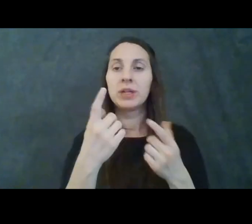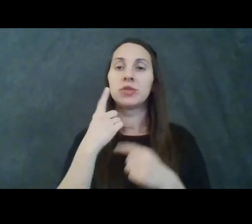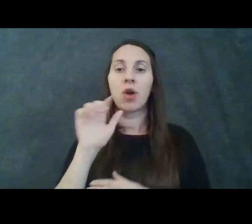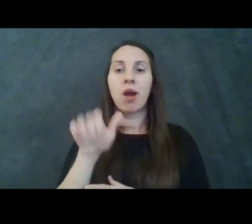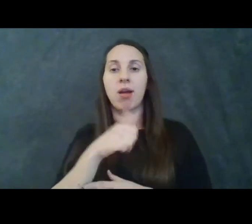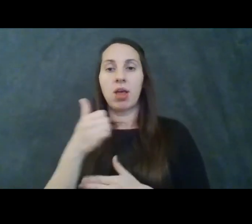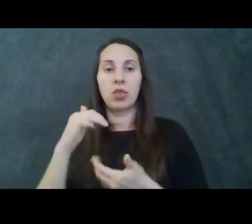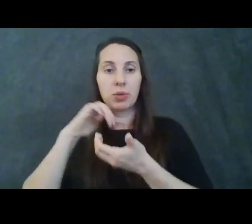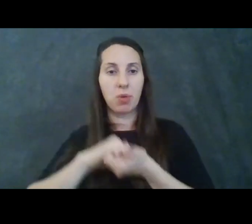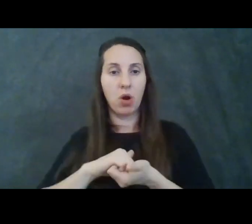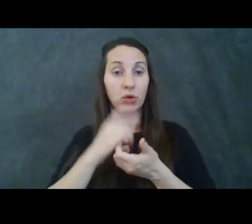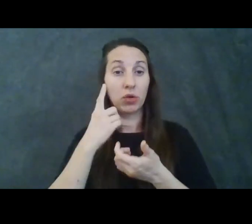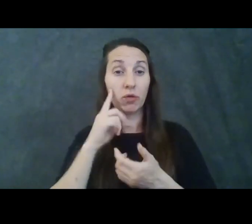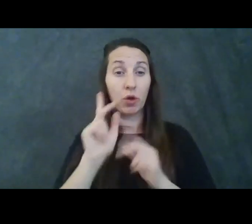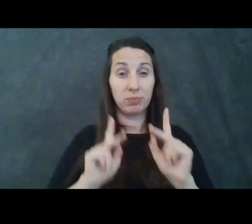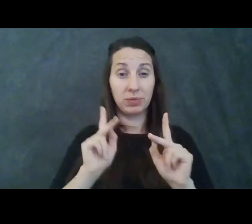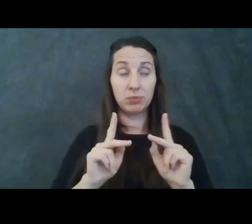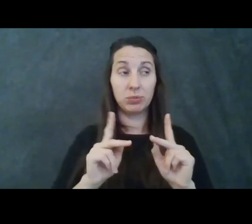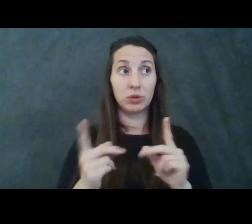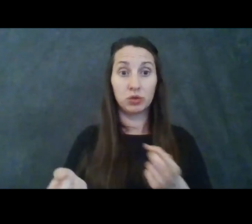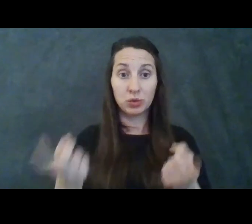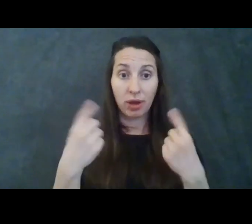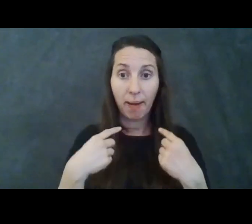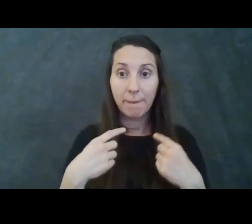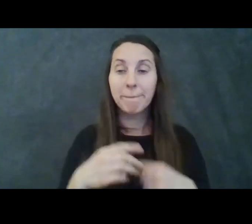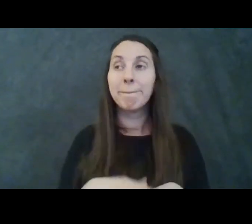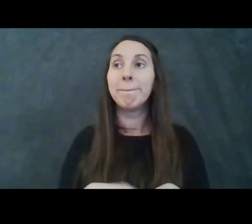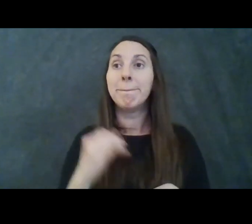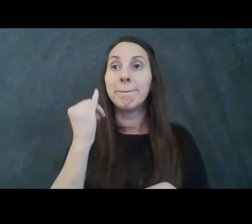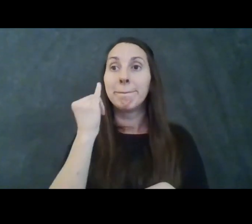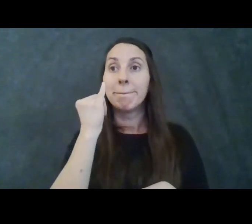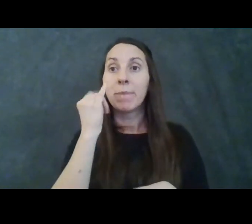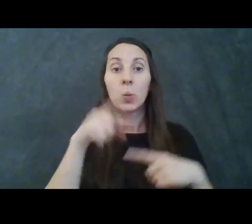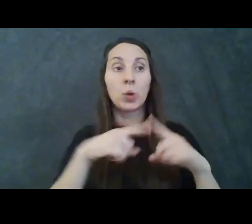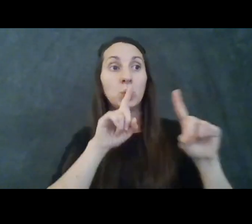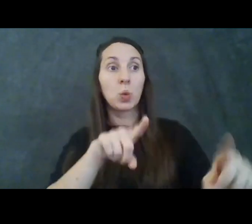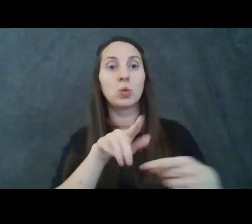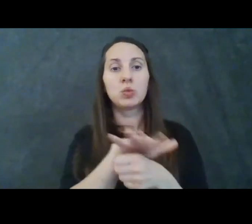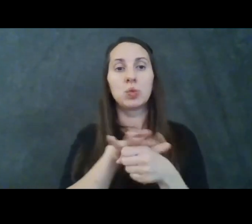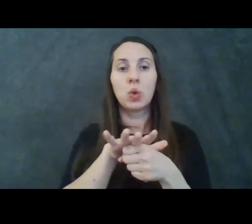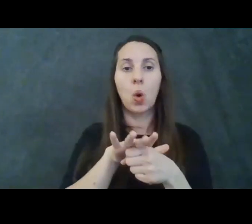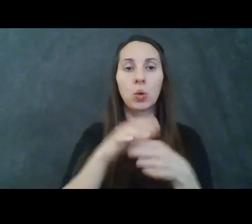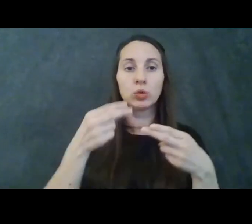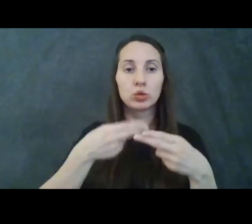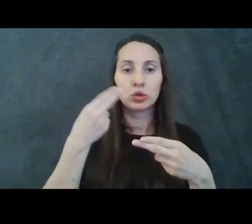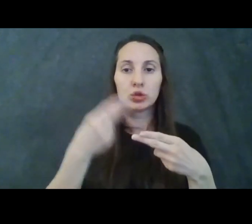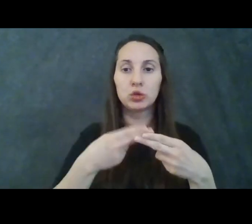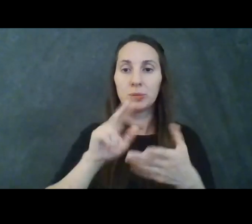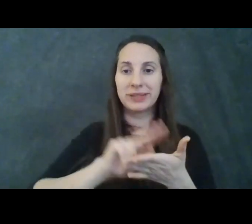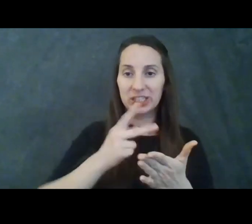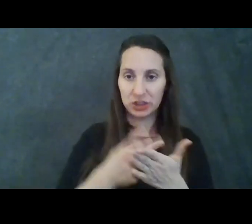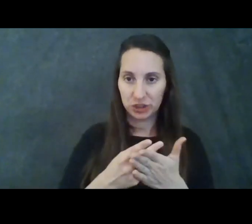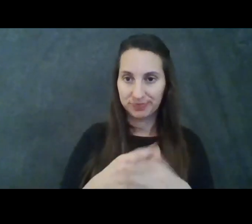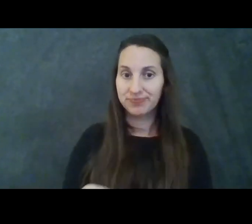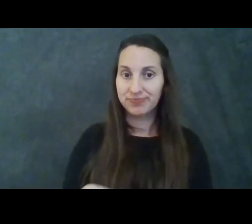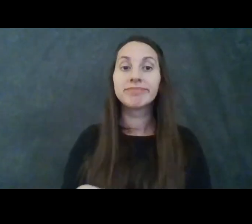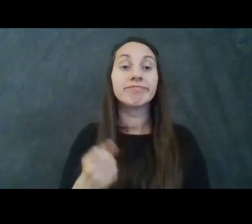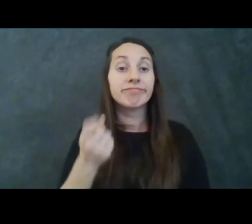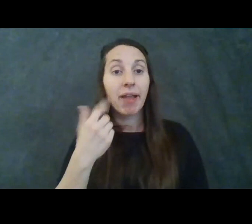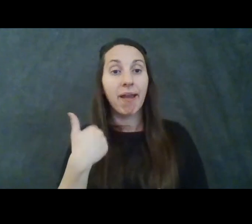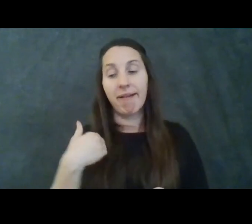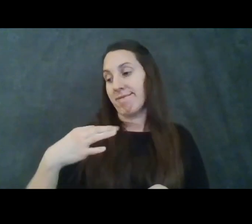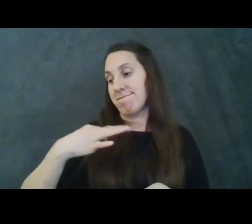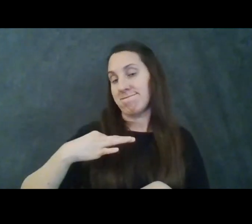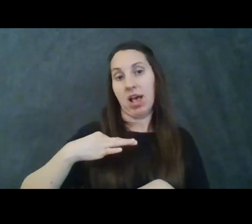out when they go to the local soup kitchen. So we have volunteers that pass out these flyers while they're having lunch